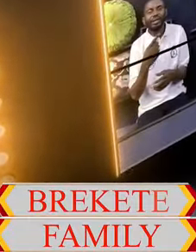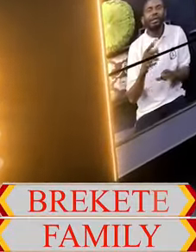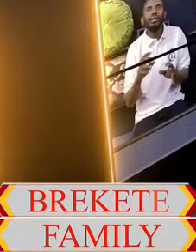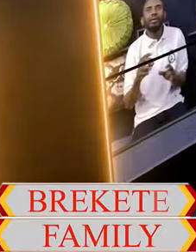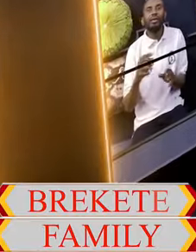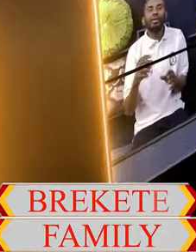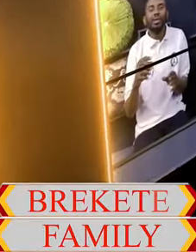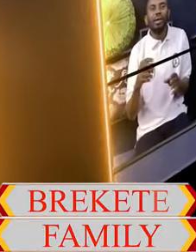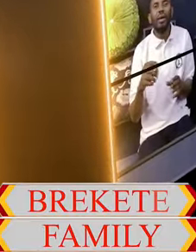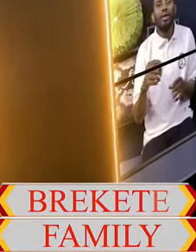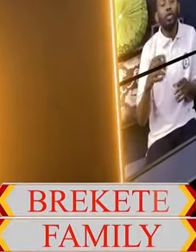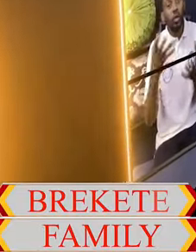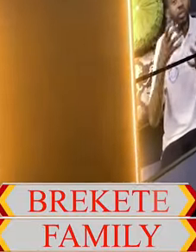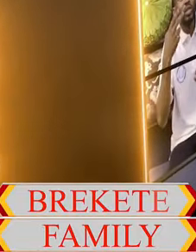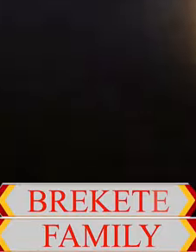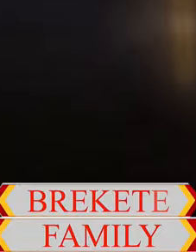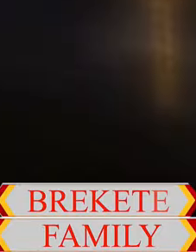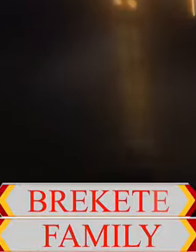bye.